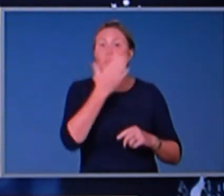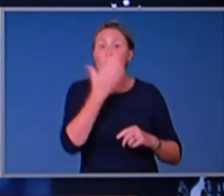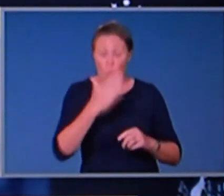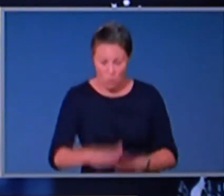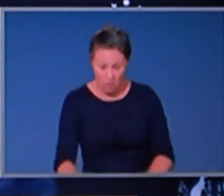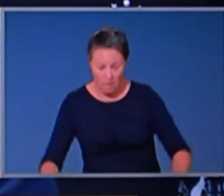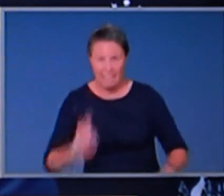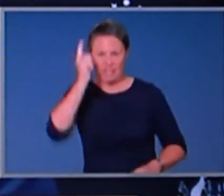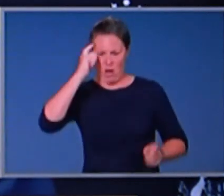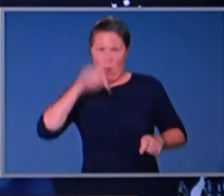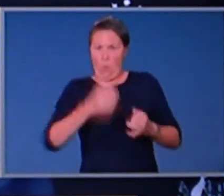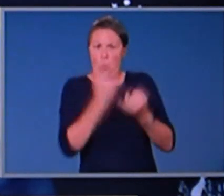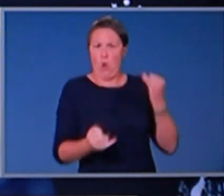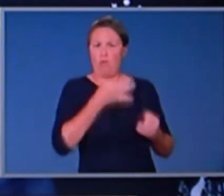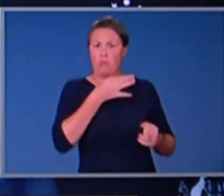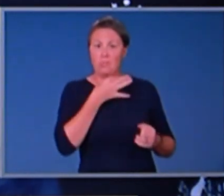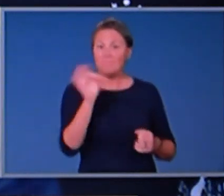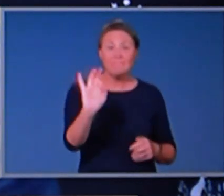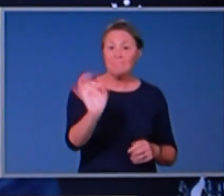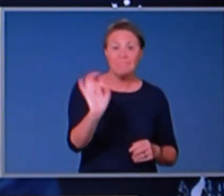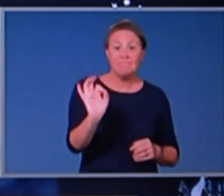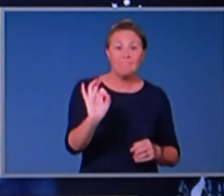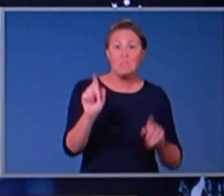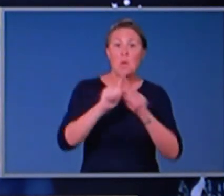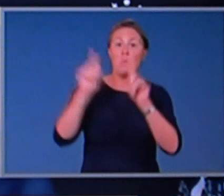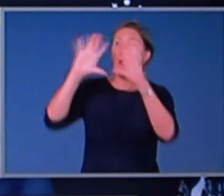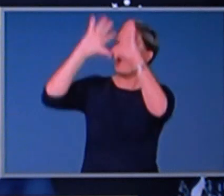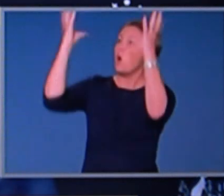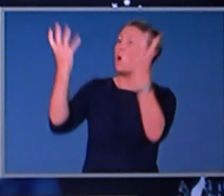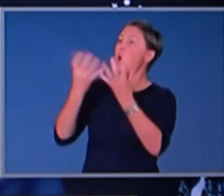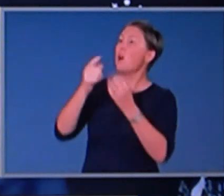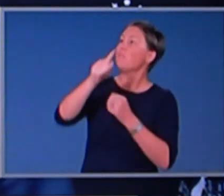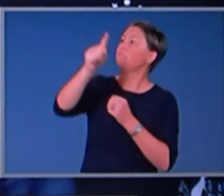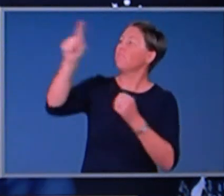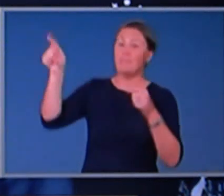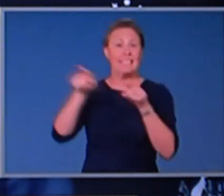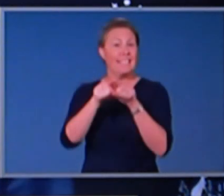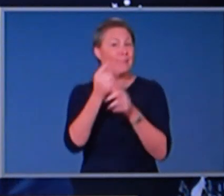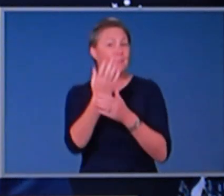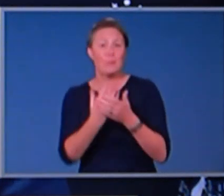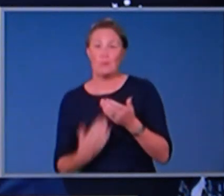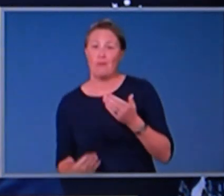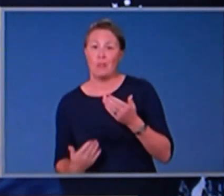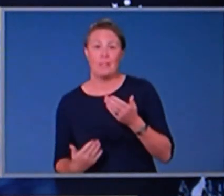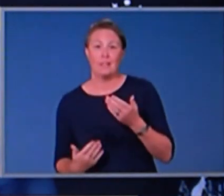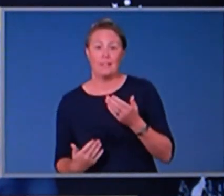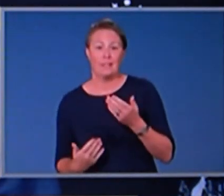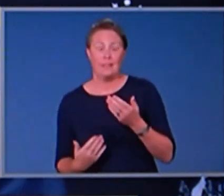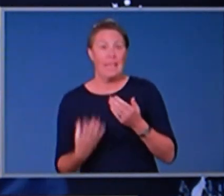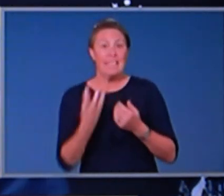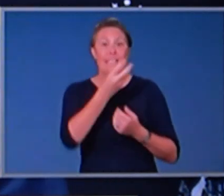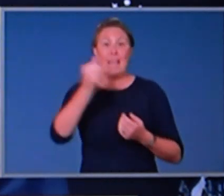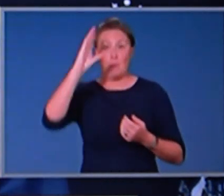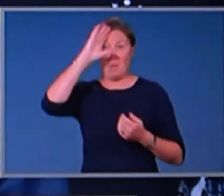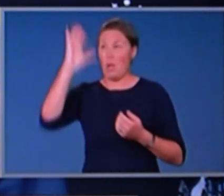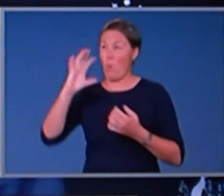to be even greater, and the international evidence is the same. In many countries around the world with much worse epidemiology